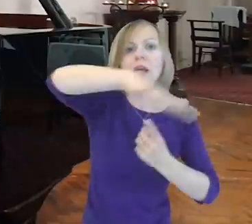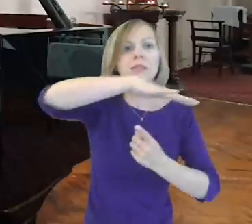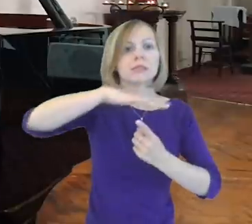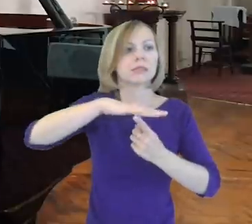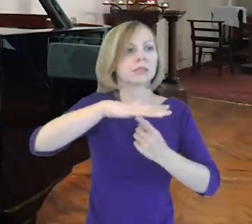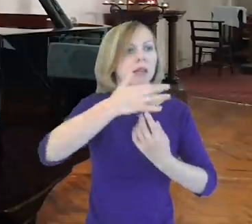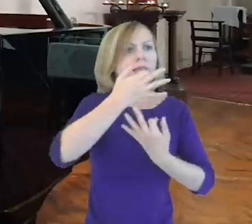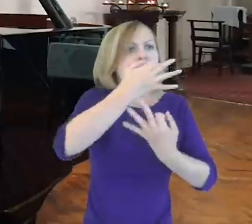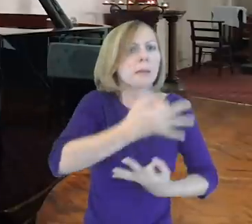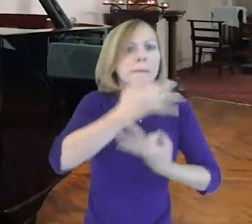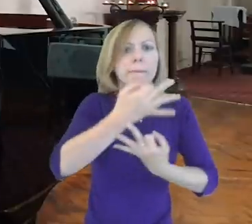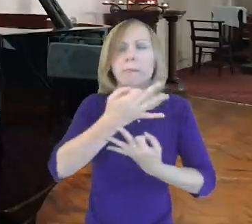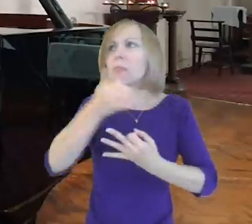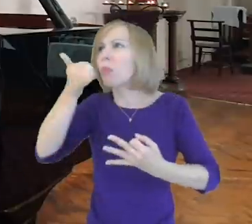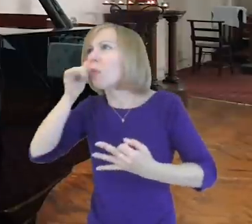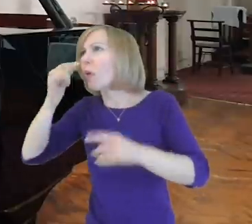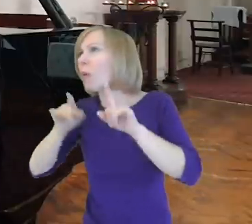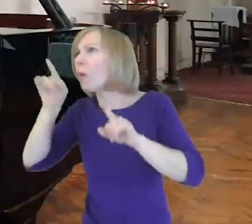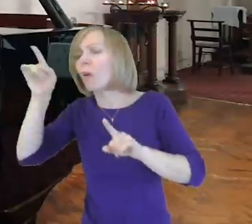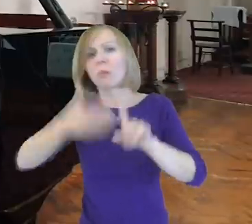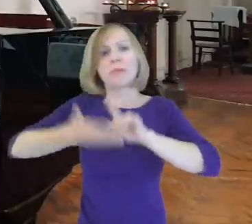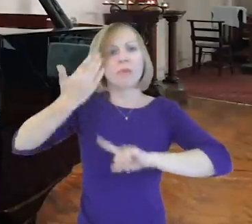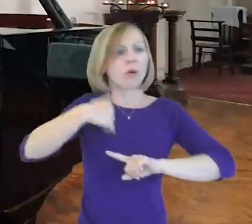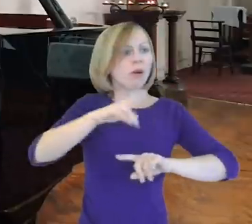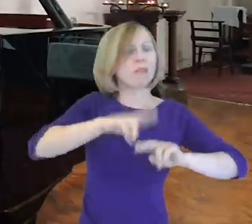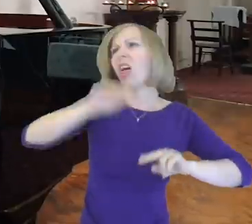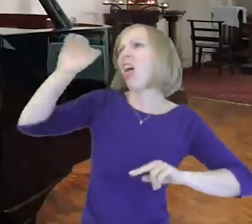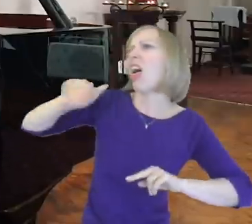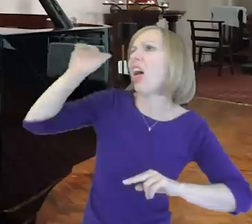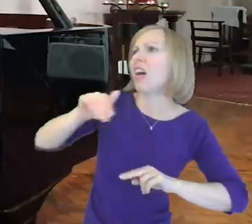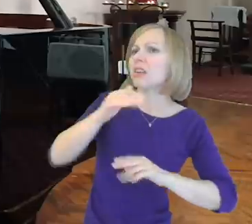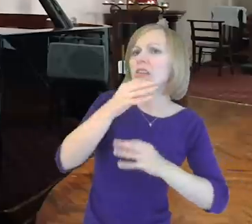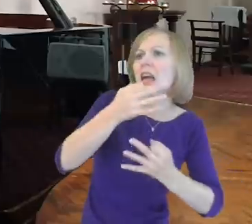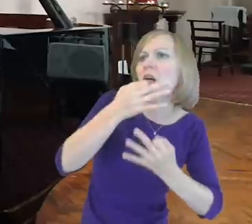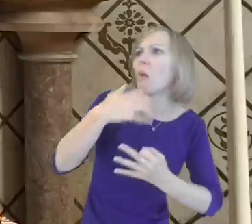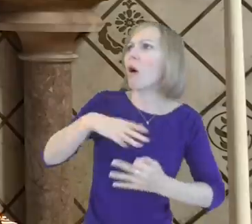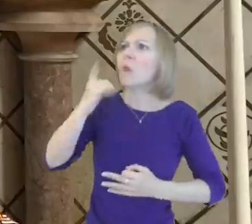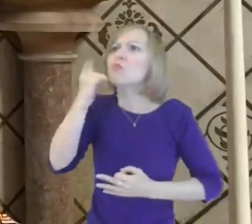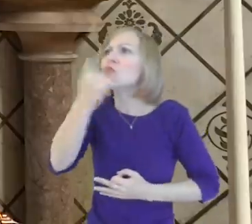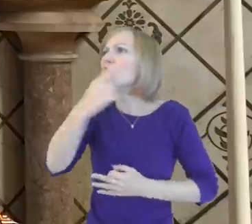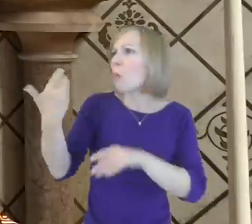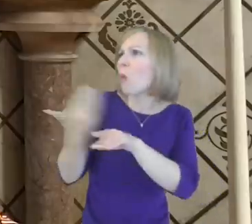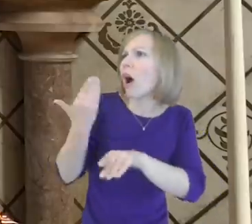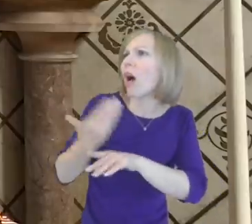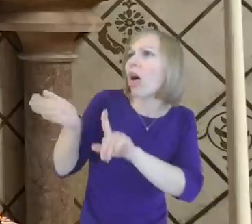fathers tempted me, proved me, and saw my works.